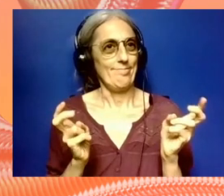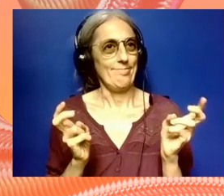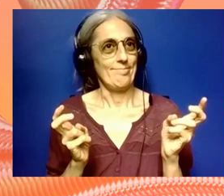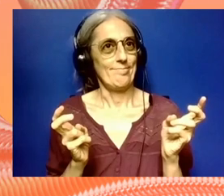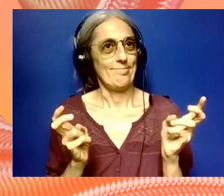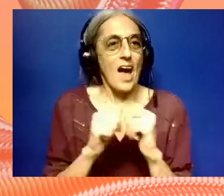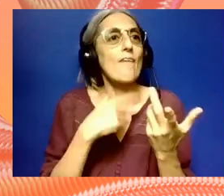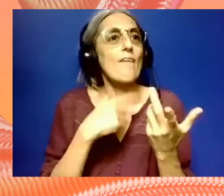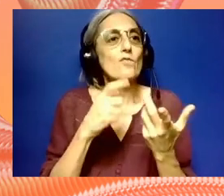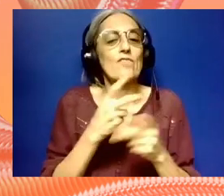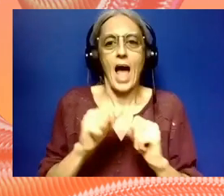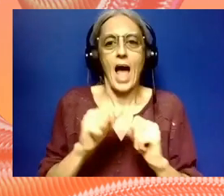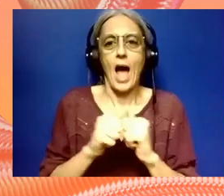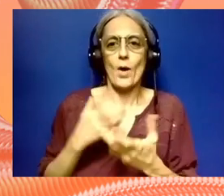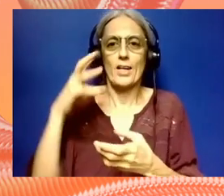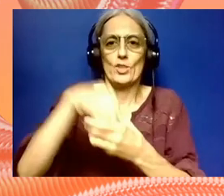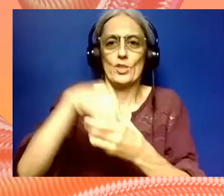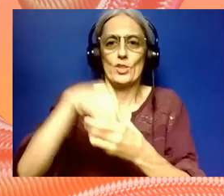How is it actually best suited for me?